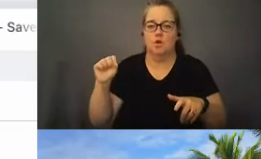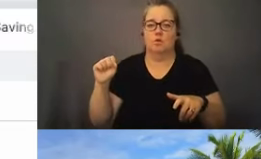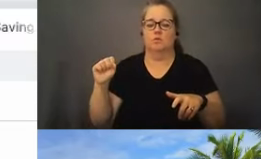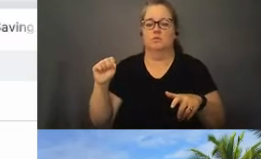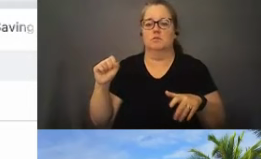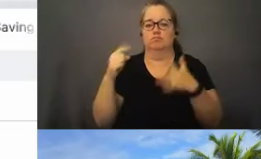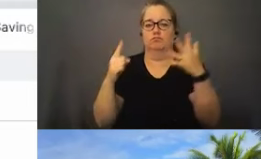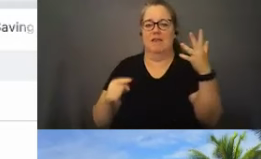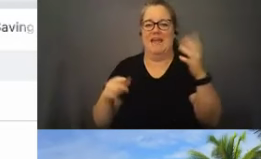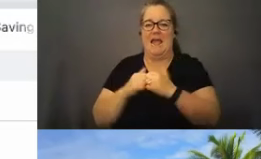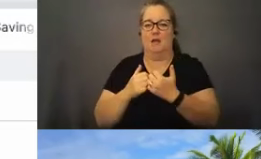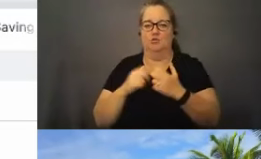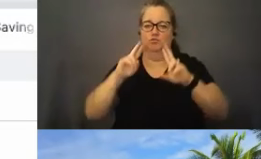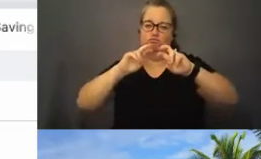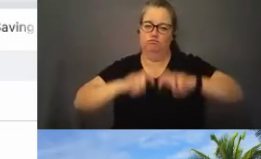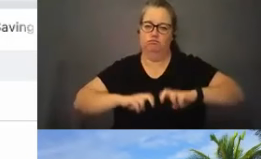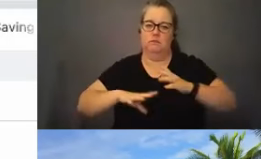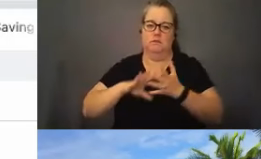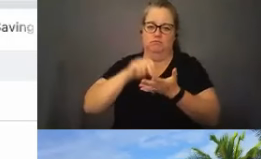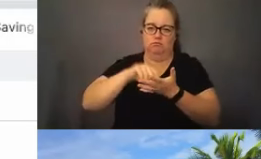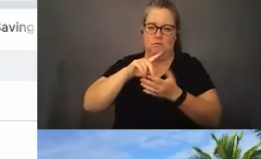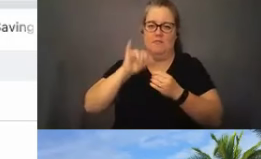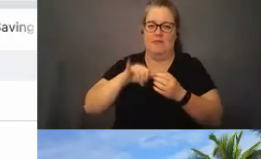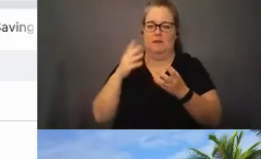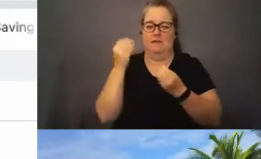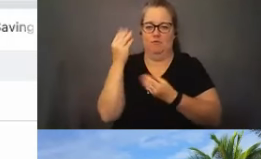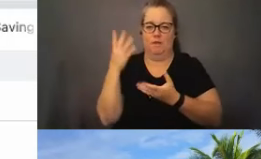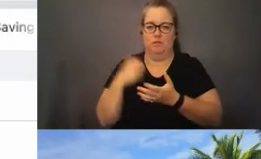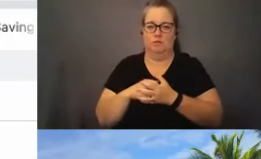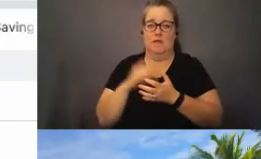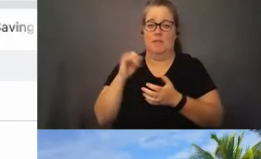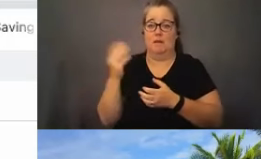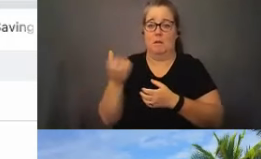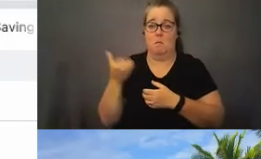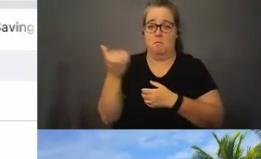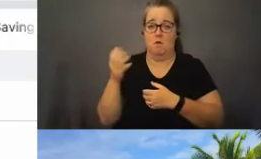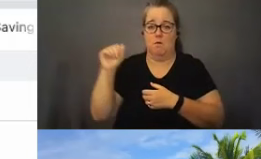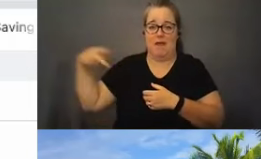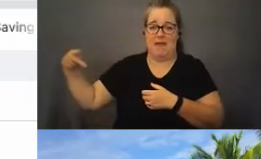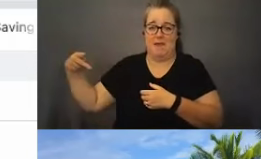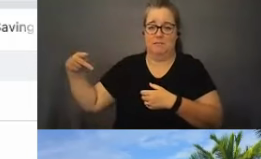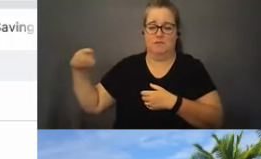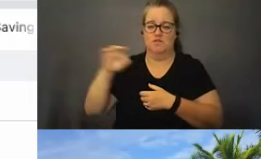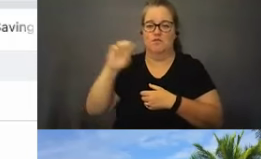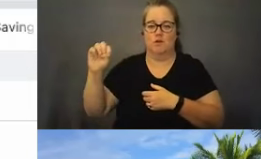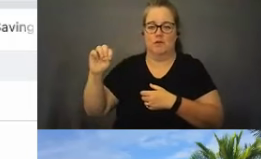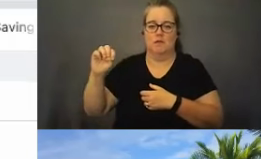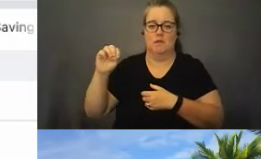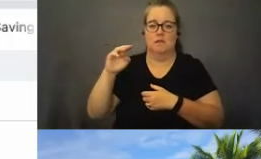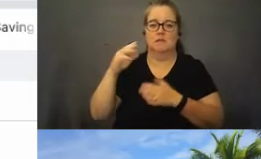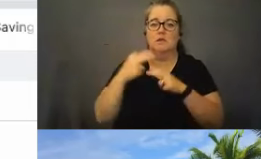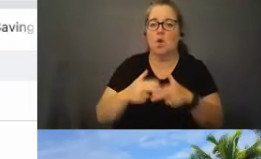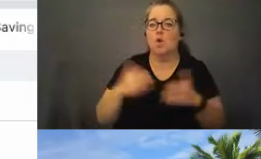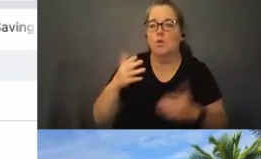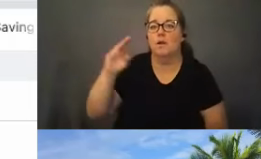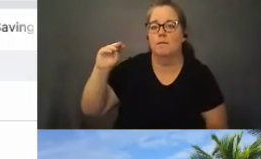look at the material. And this mobile app is free. It's called MediCode. It's on your app